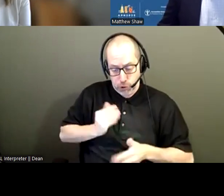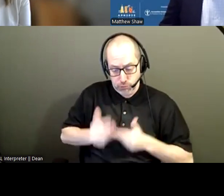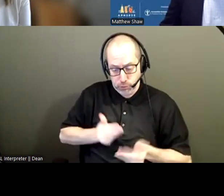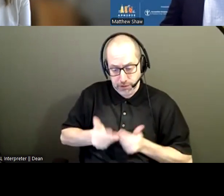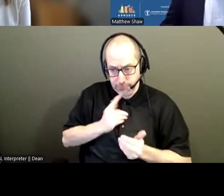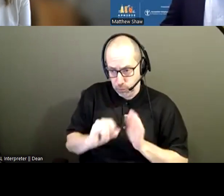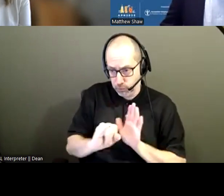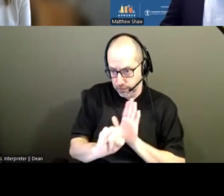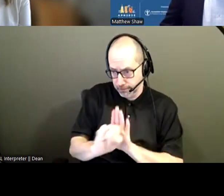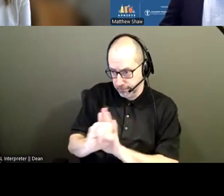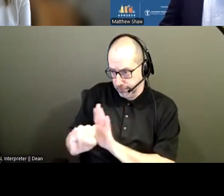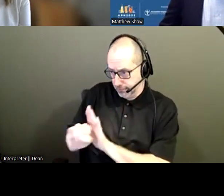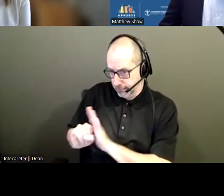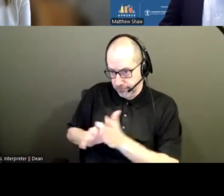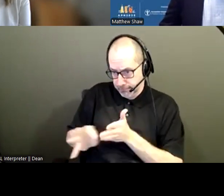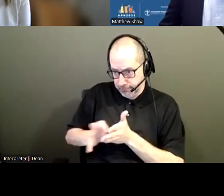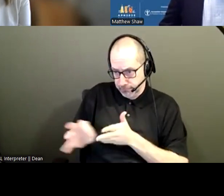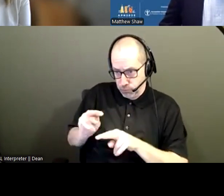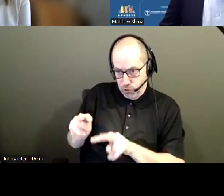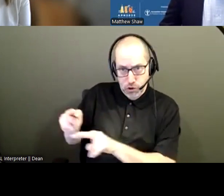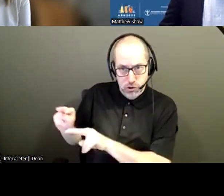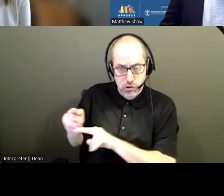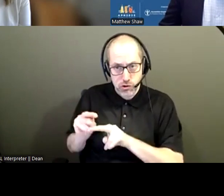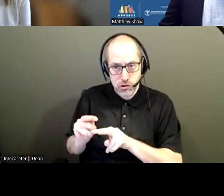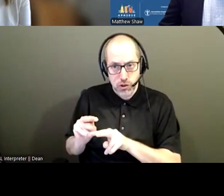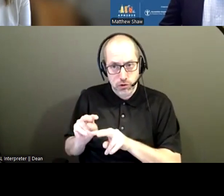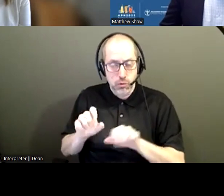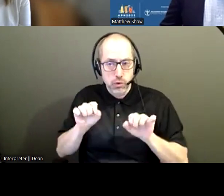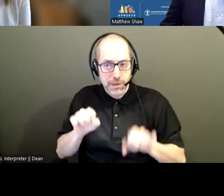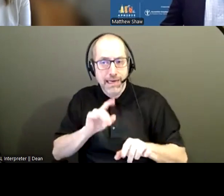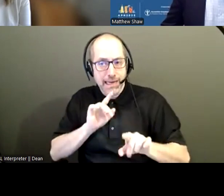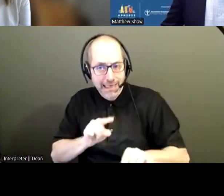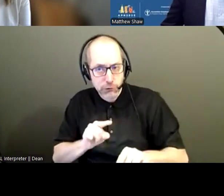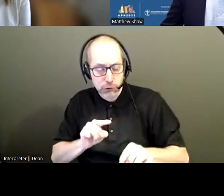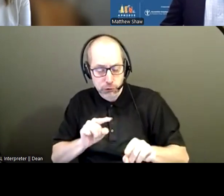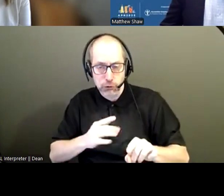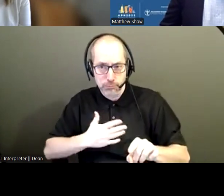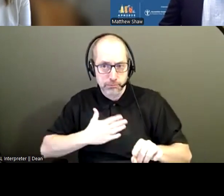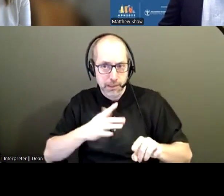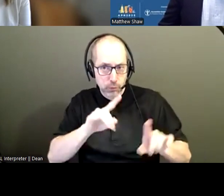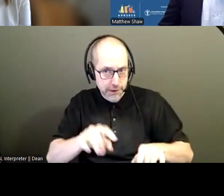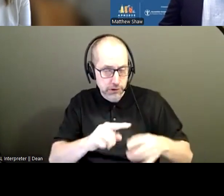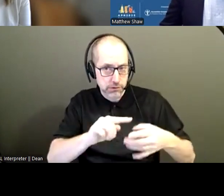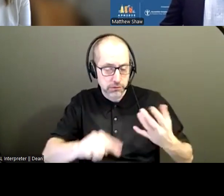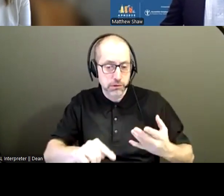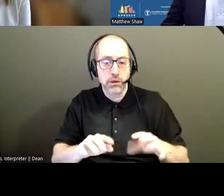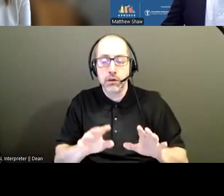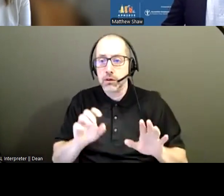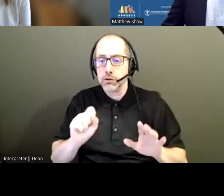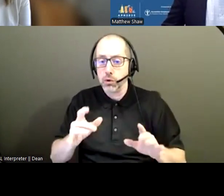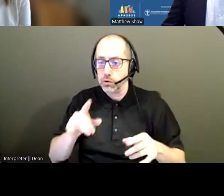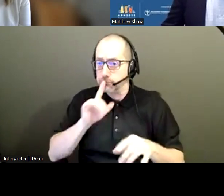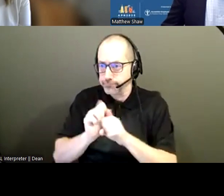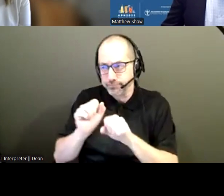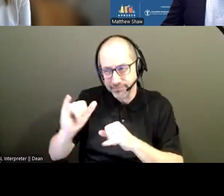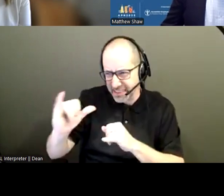actually tracking these things because I can't actually answer that question right now. So yeah, definitely a lot of parallels there and some